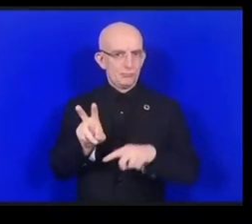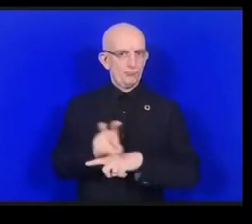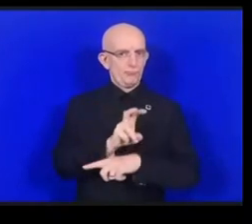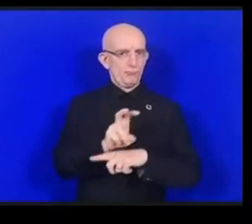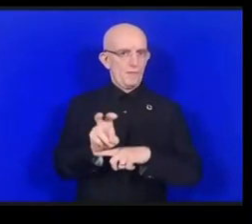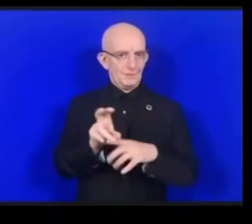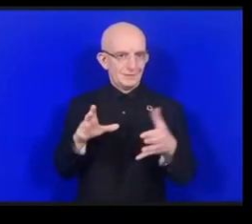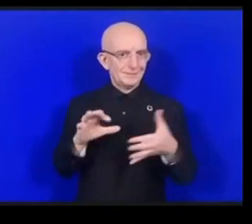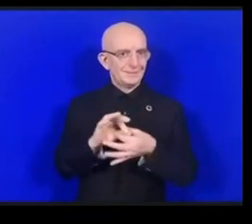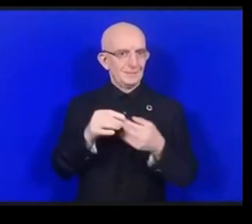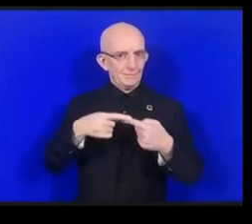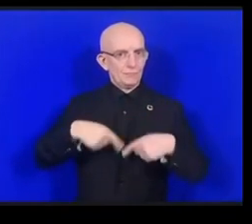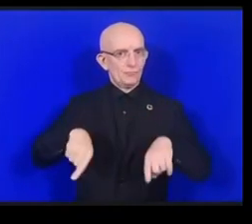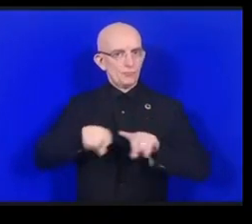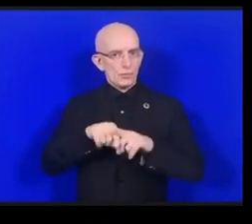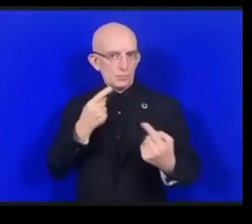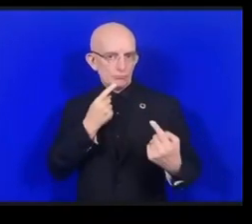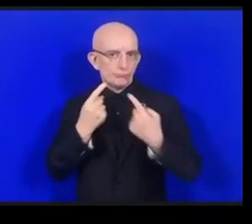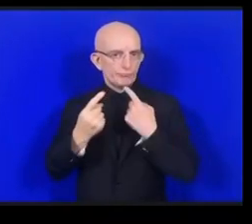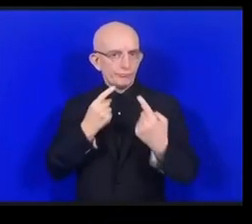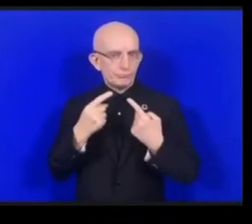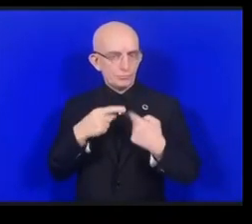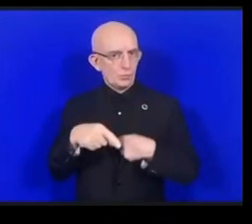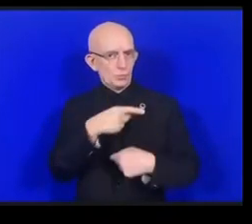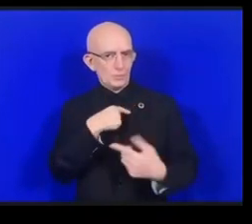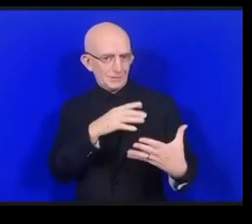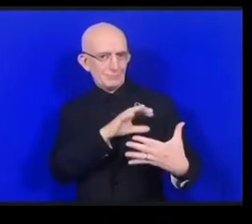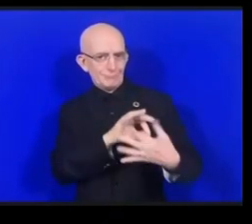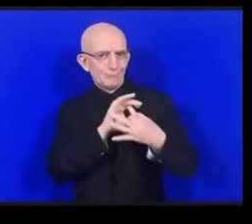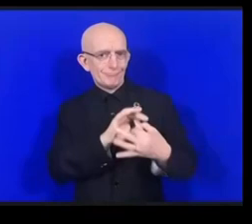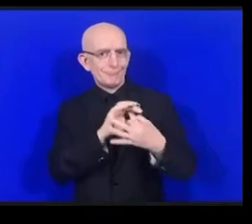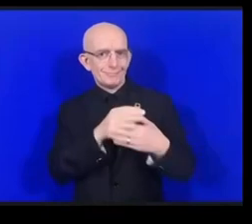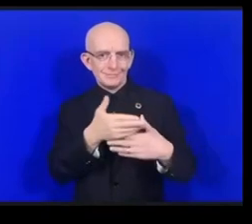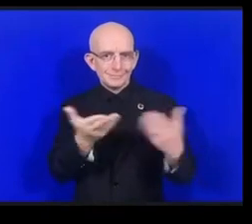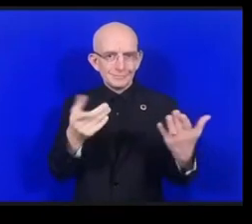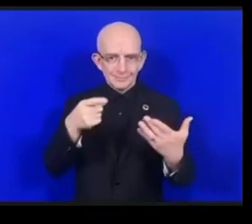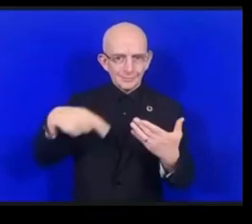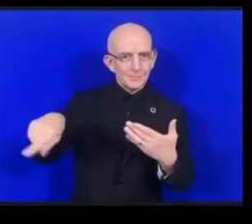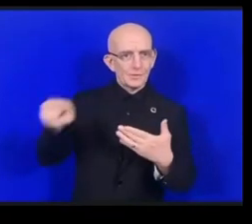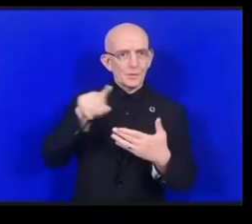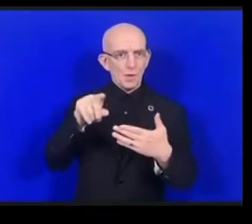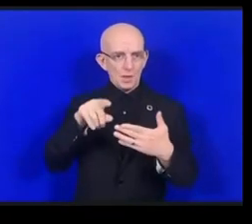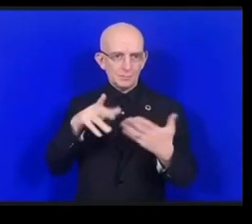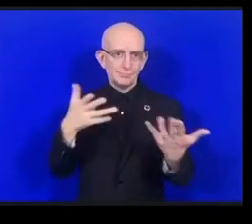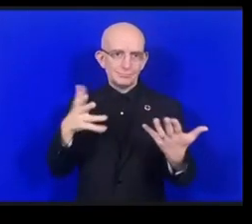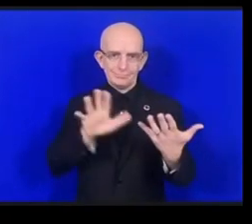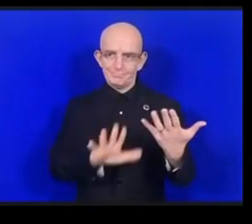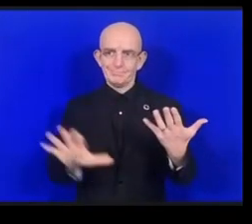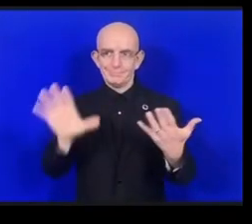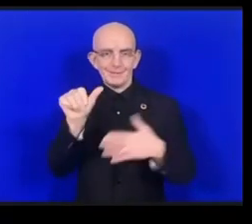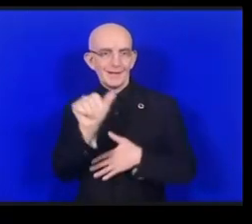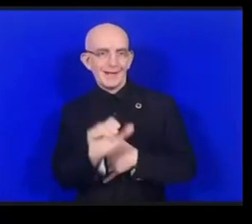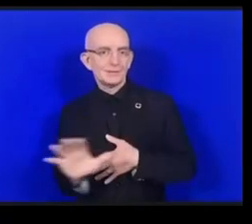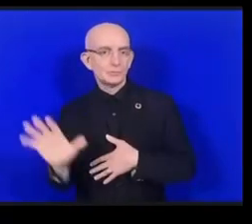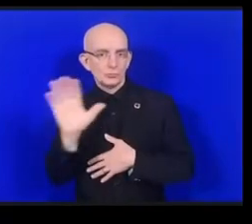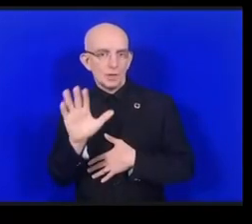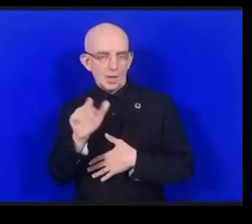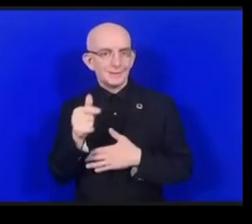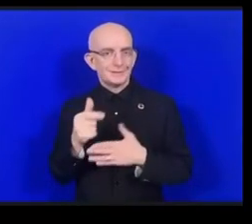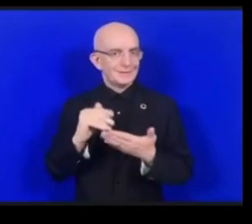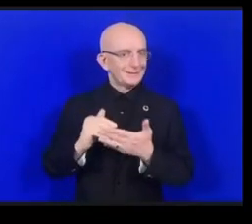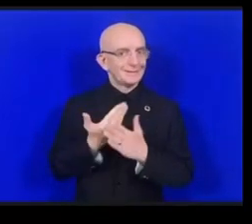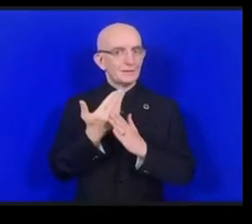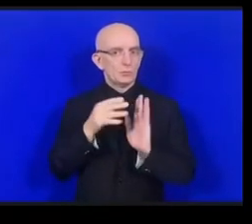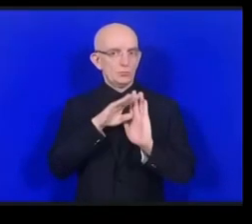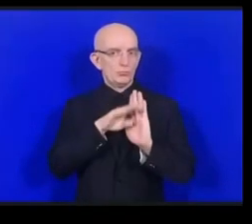the um uh you program from the Asia Pacific region for empowering the young people for B